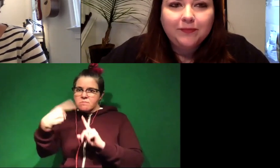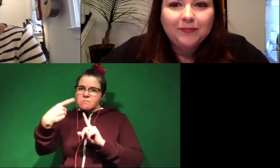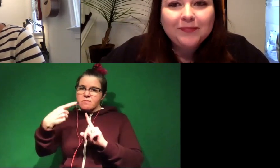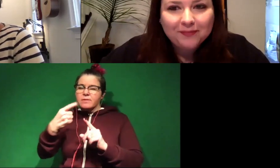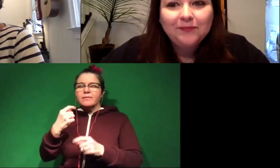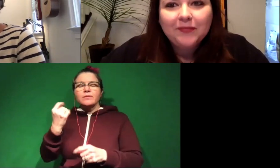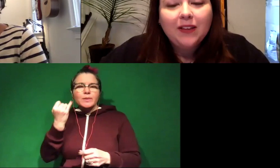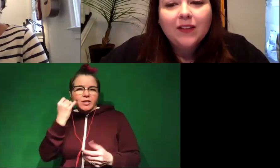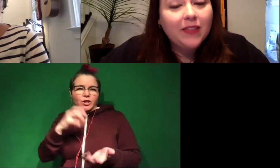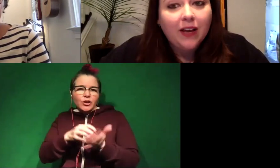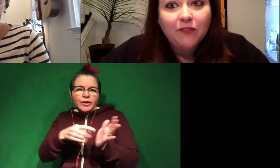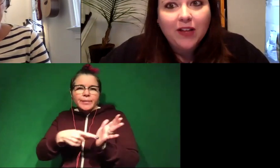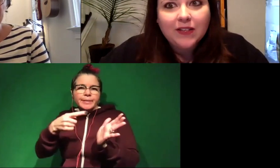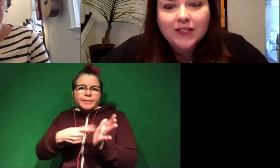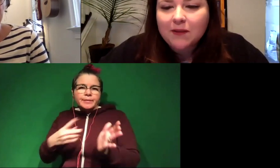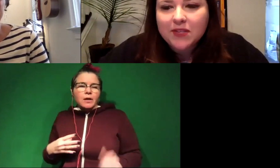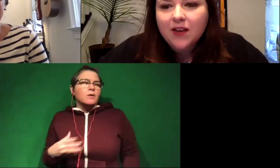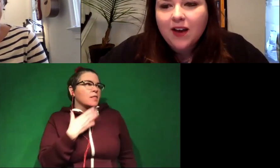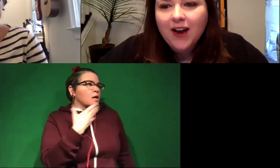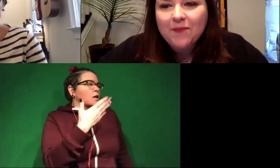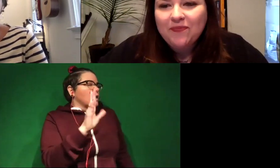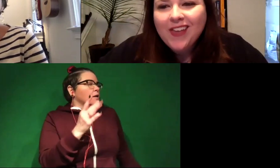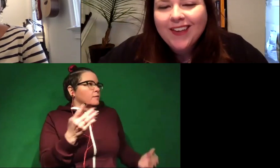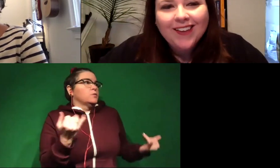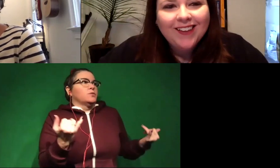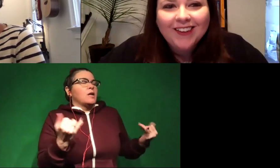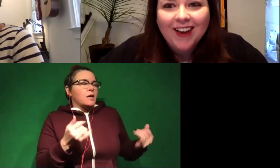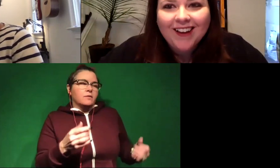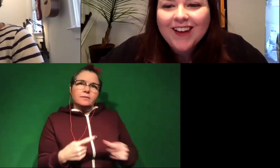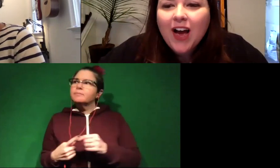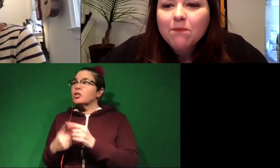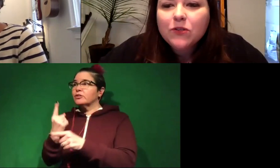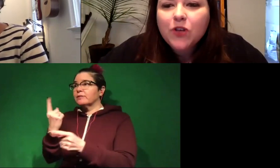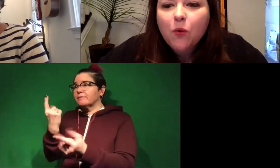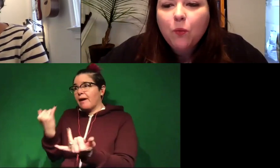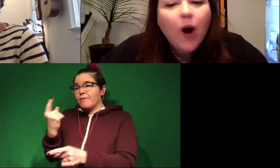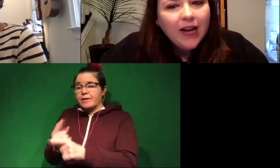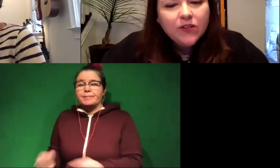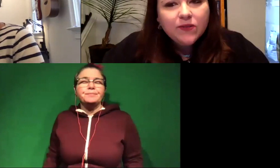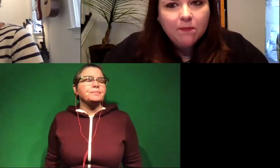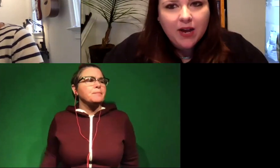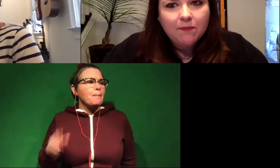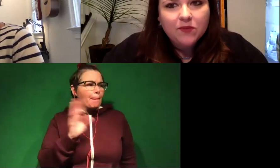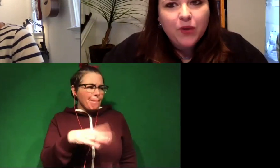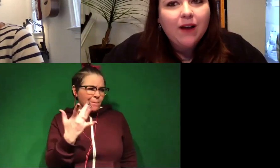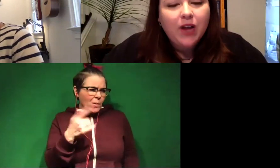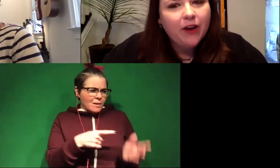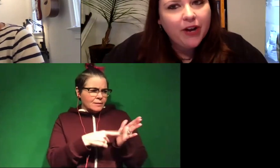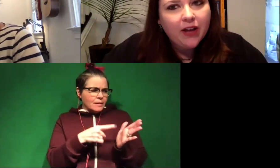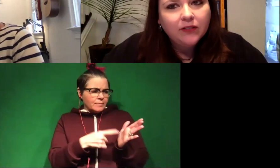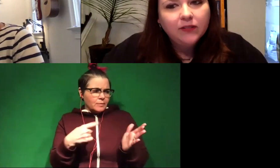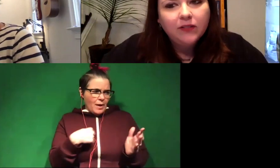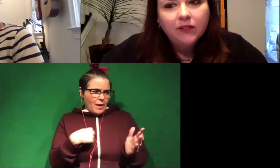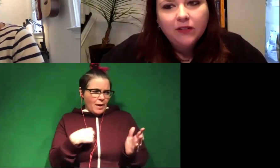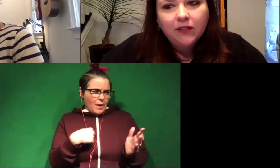and then. Thank God for that in these times. Especially now. Yeah. So why do sometimes we have